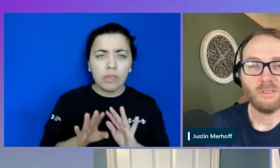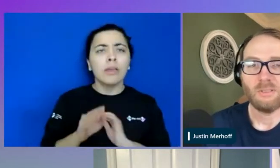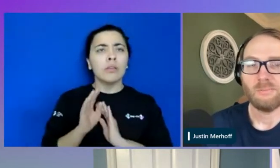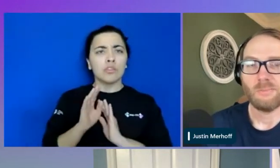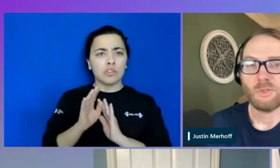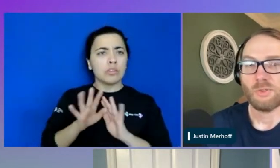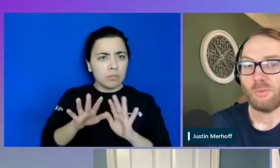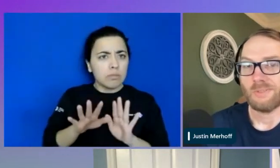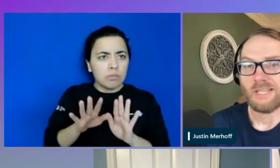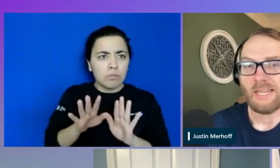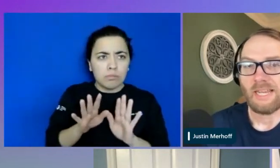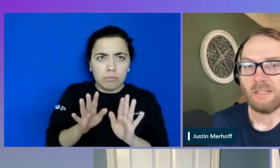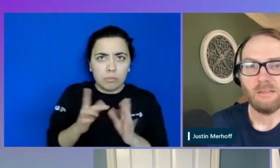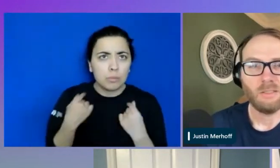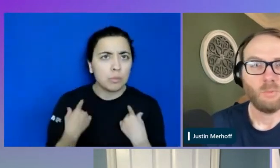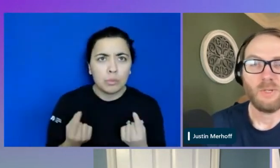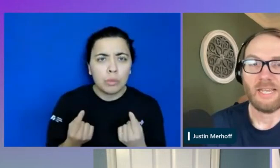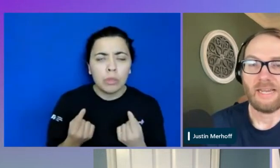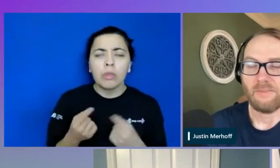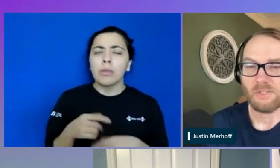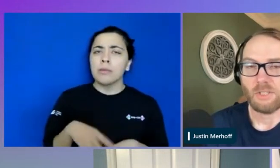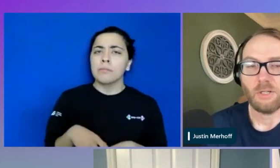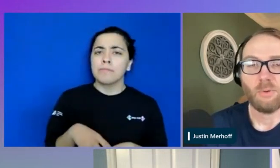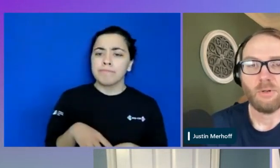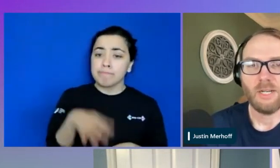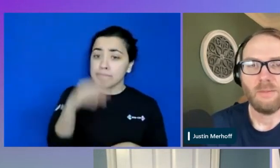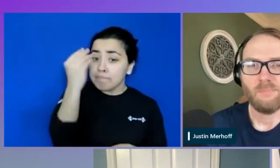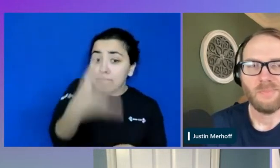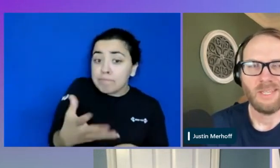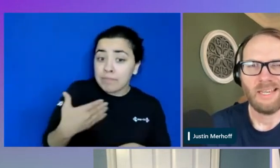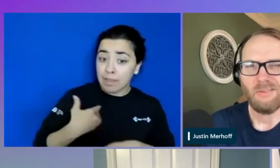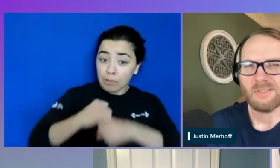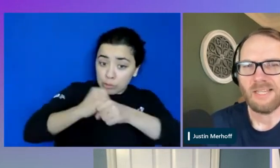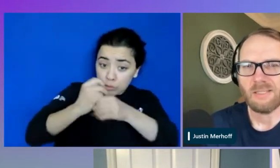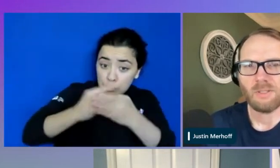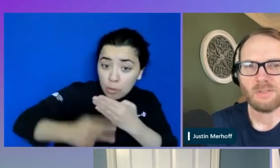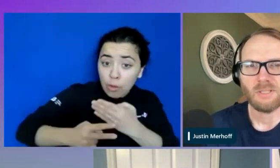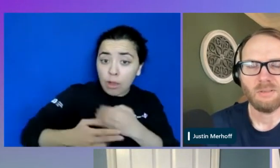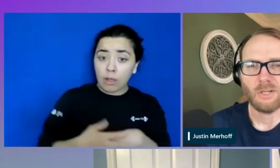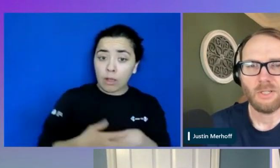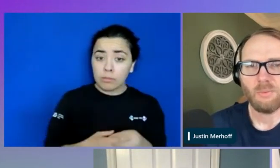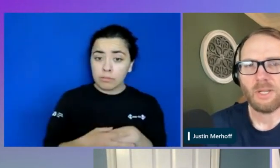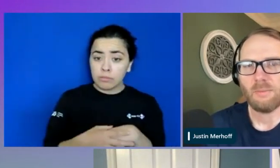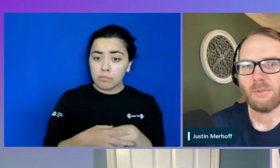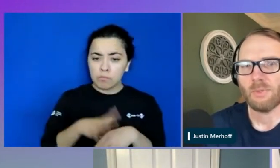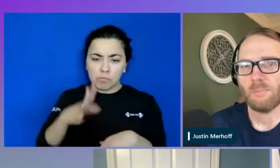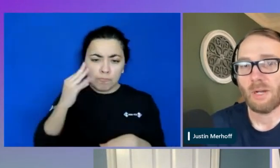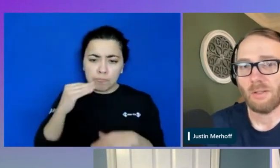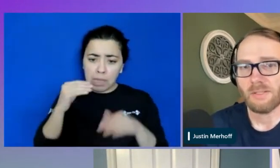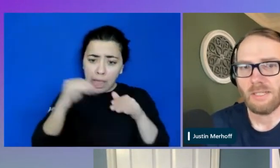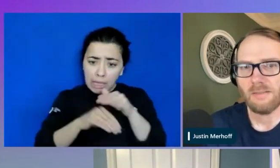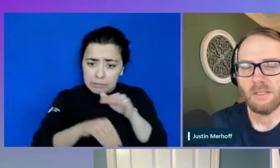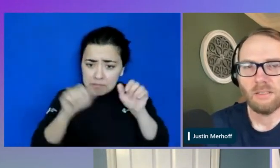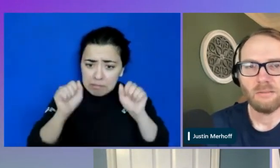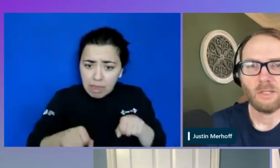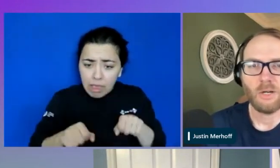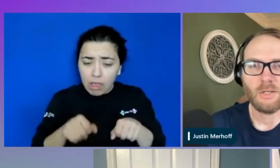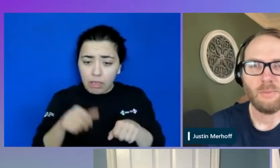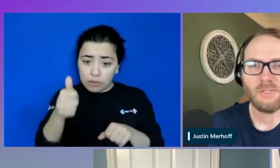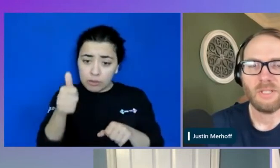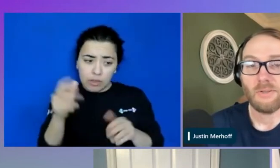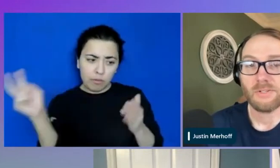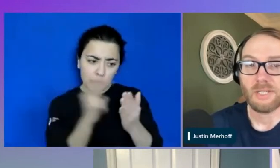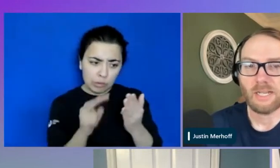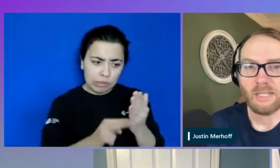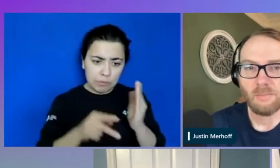accommodations. Just say, hey, we have this security program. How accessible is it? Are you able to read policies? Are you